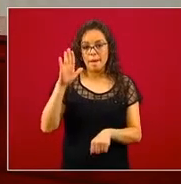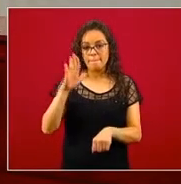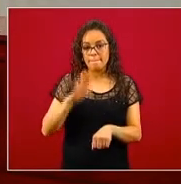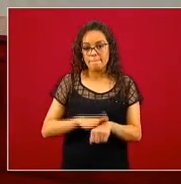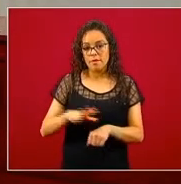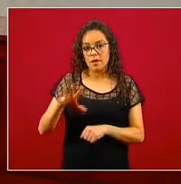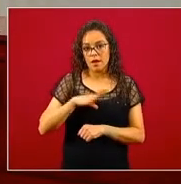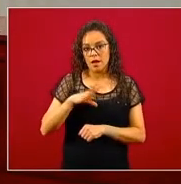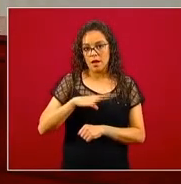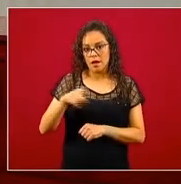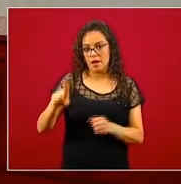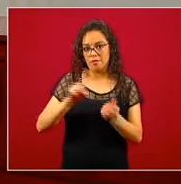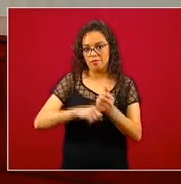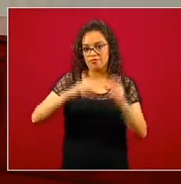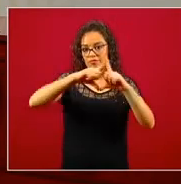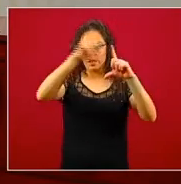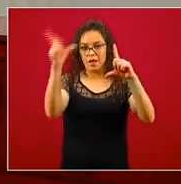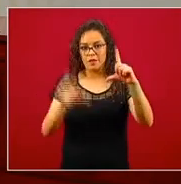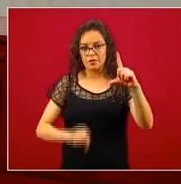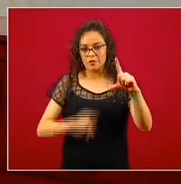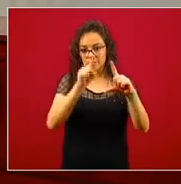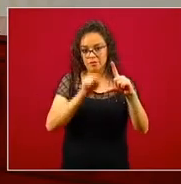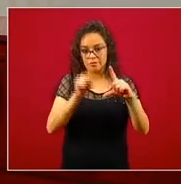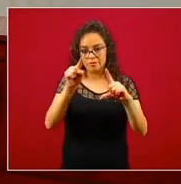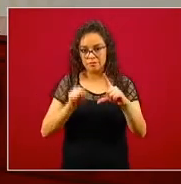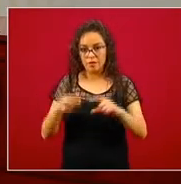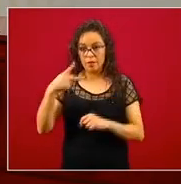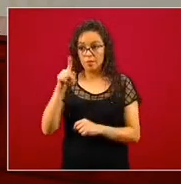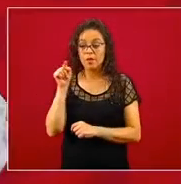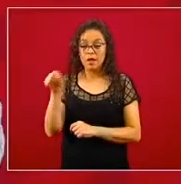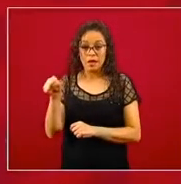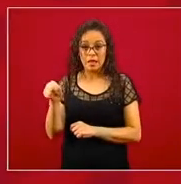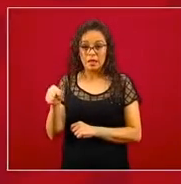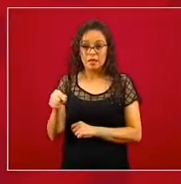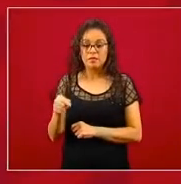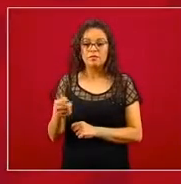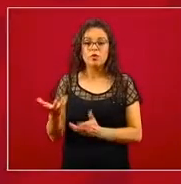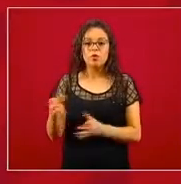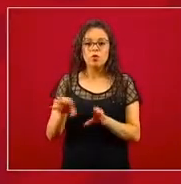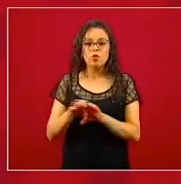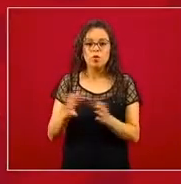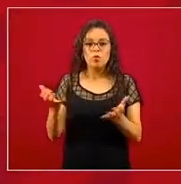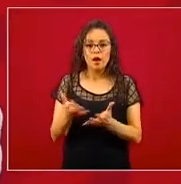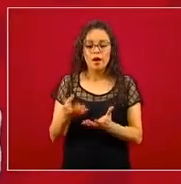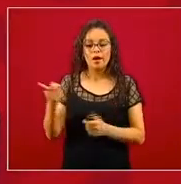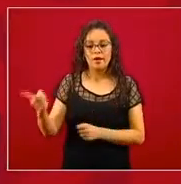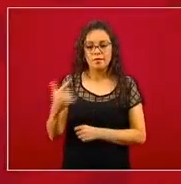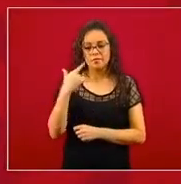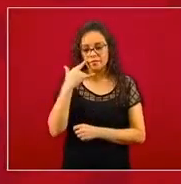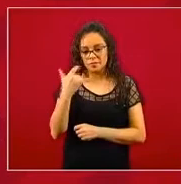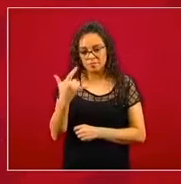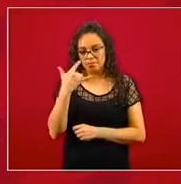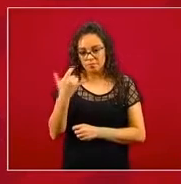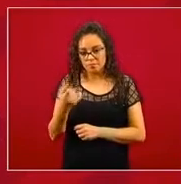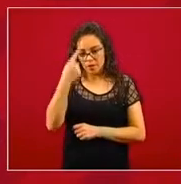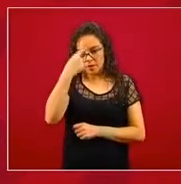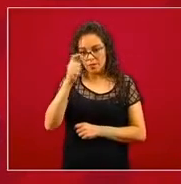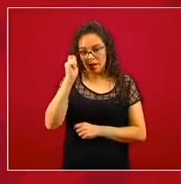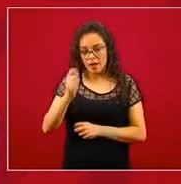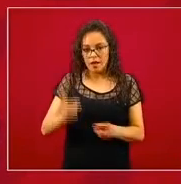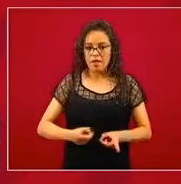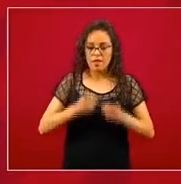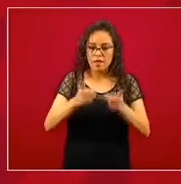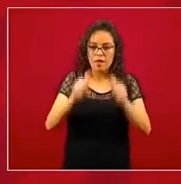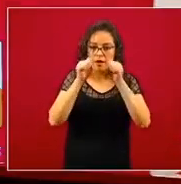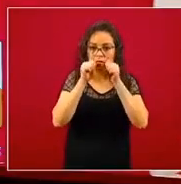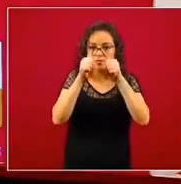mechanisms that would not necessarily be the only ones or responsibility, exclusive responsibility of the federal